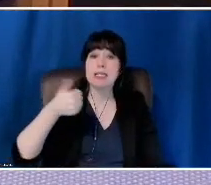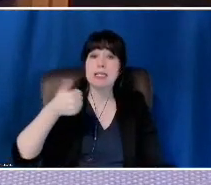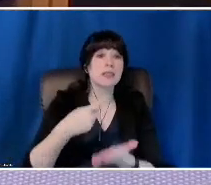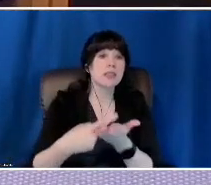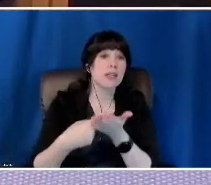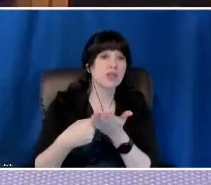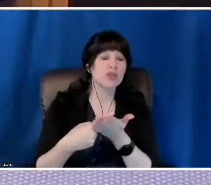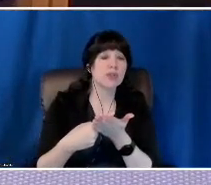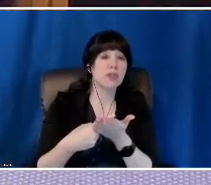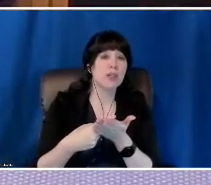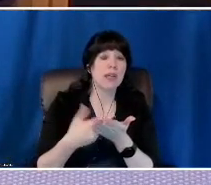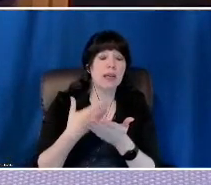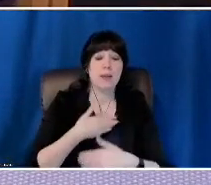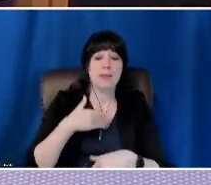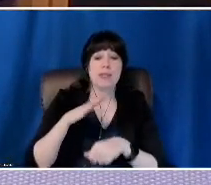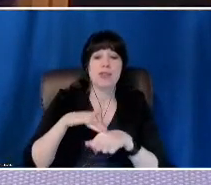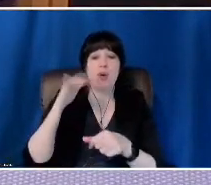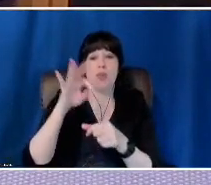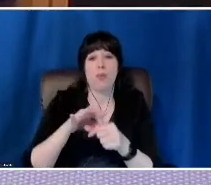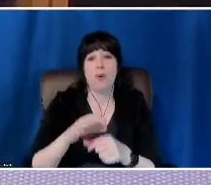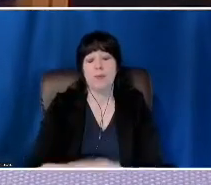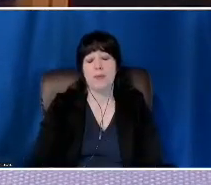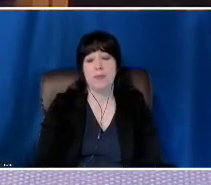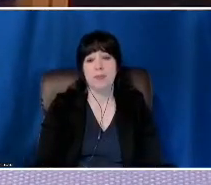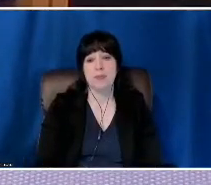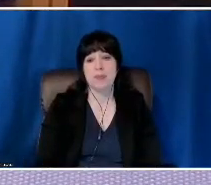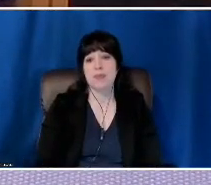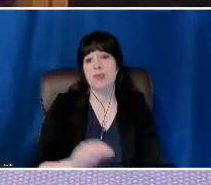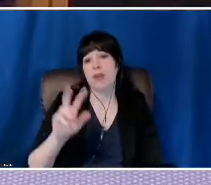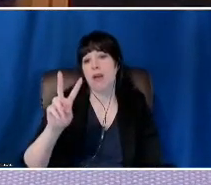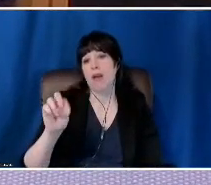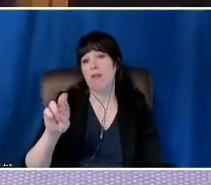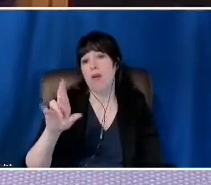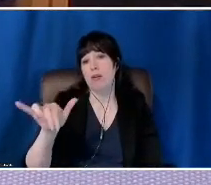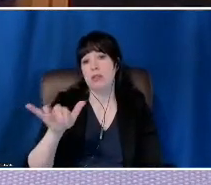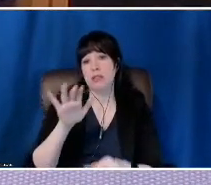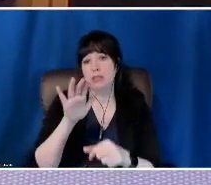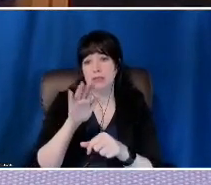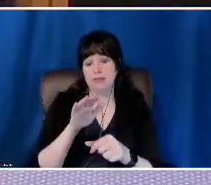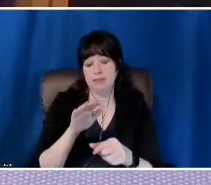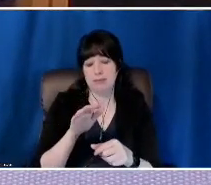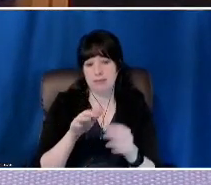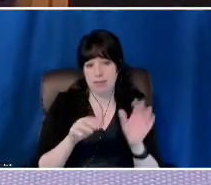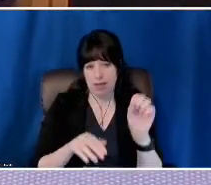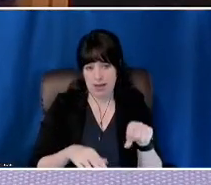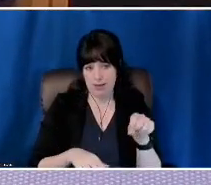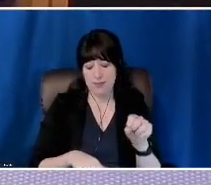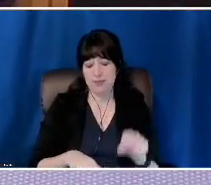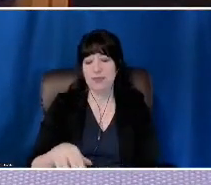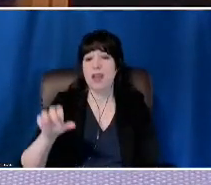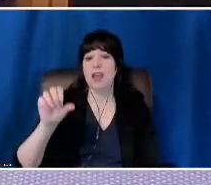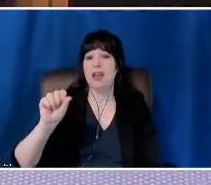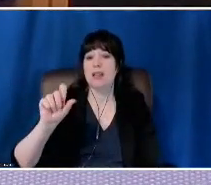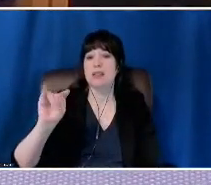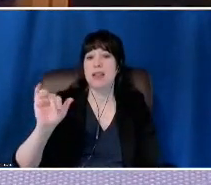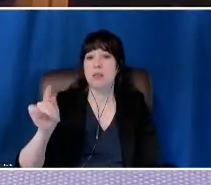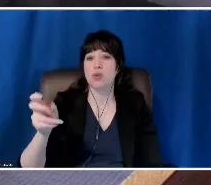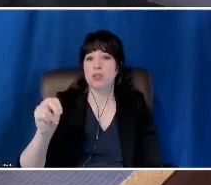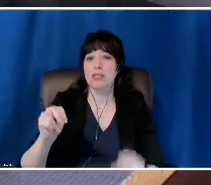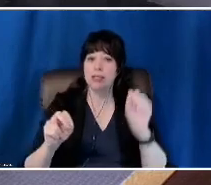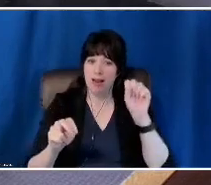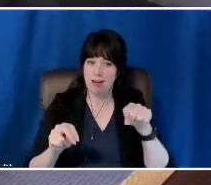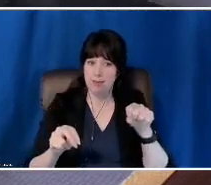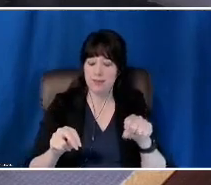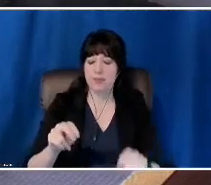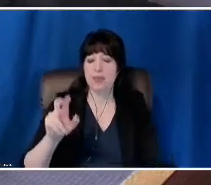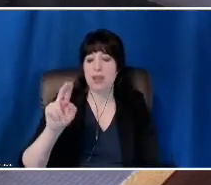The recorder will please call the roll. Councillor Varney. Aye. Councillor Stapleton. Aye.